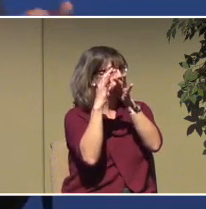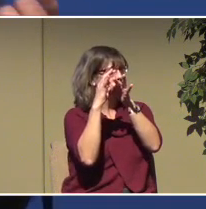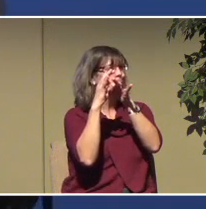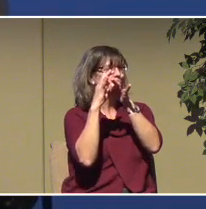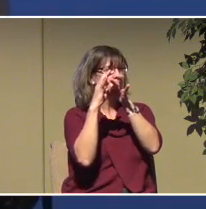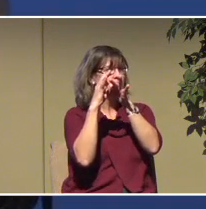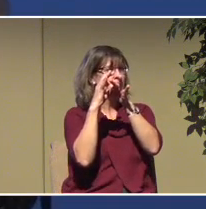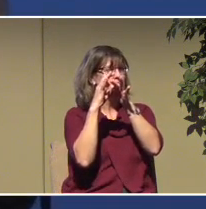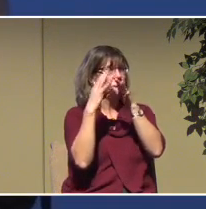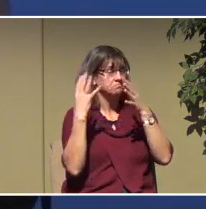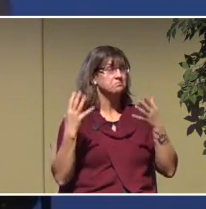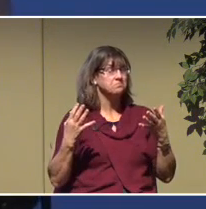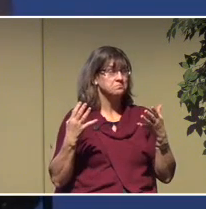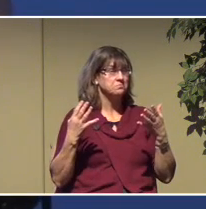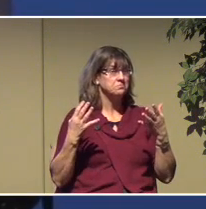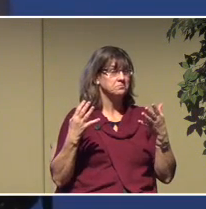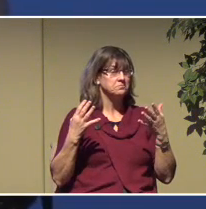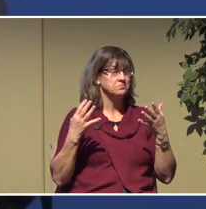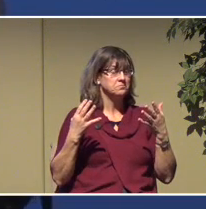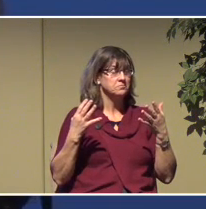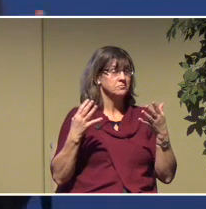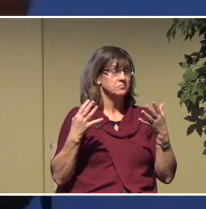At the end of the day,